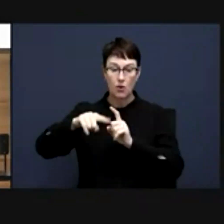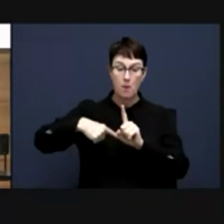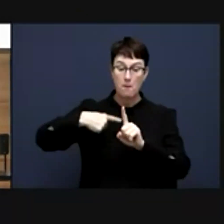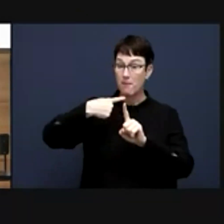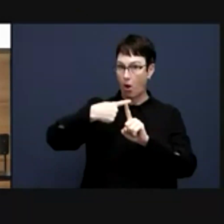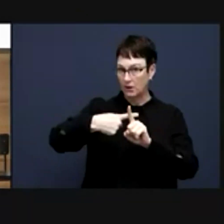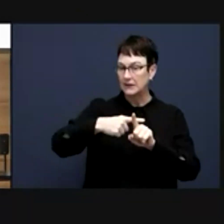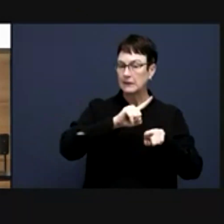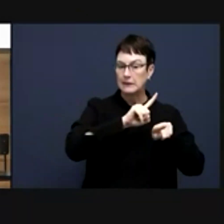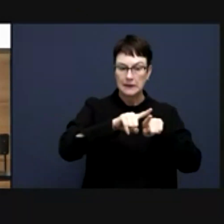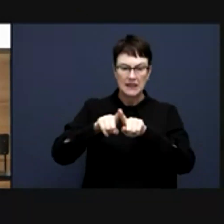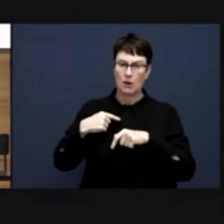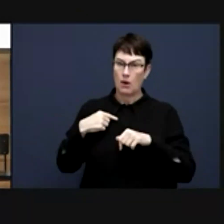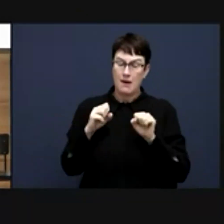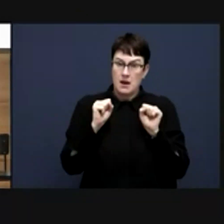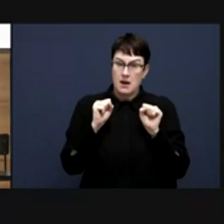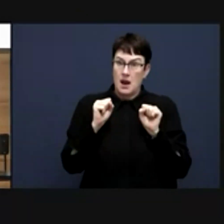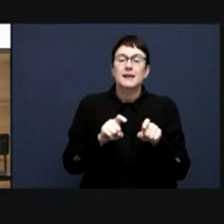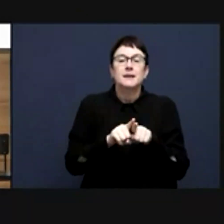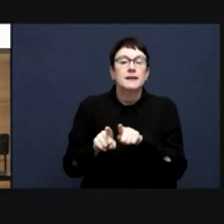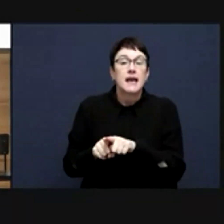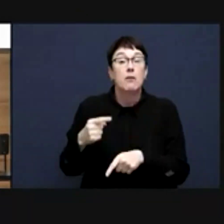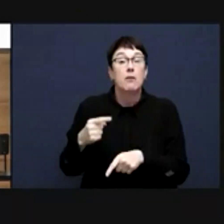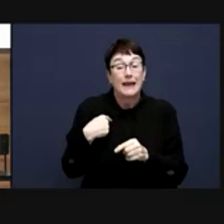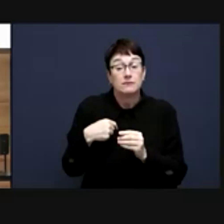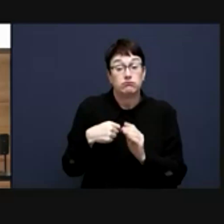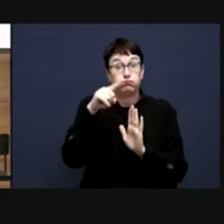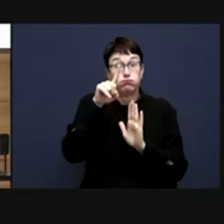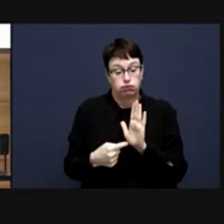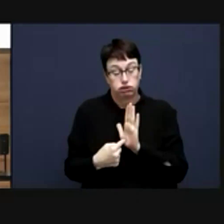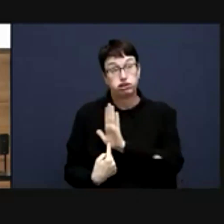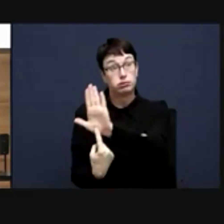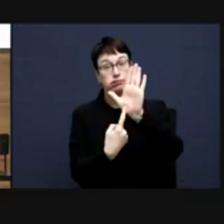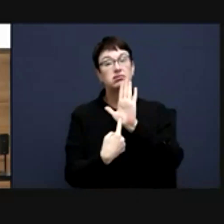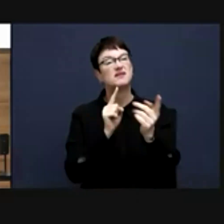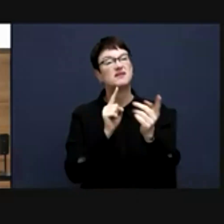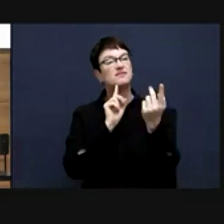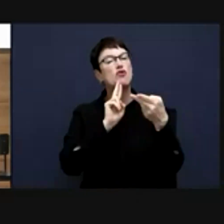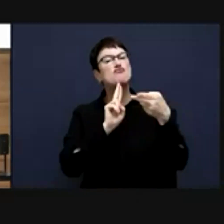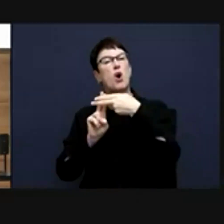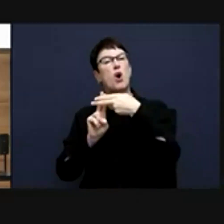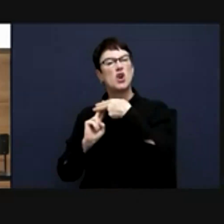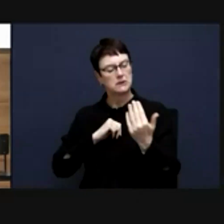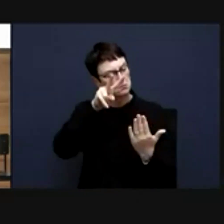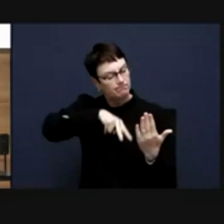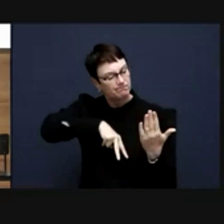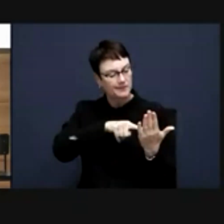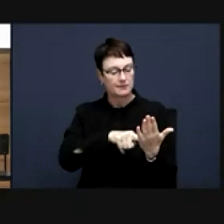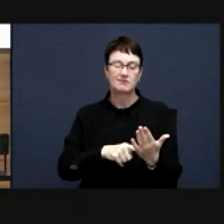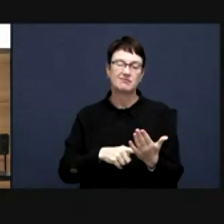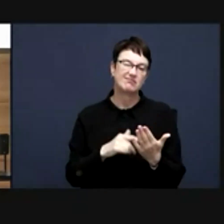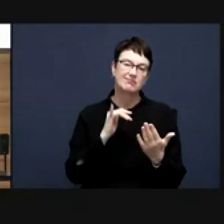evaluation showed, there is not so much involvement. We see that 60%